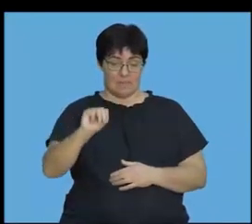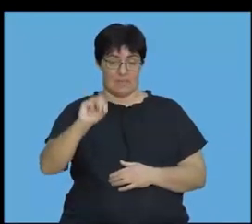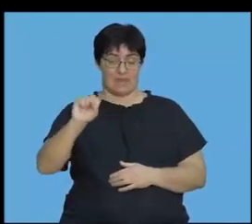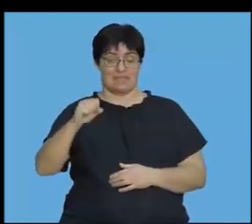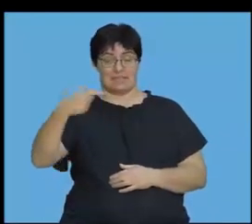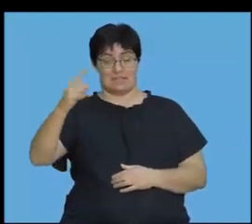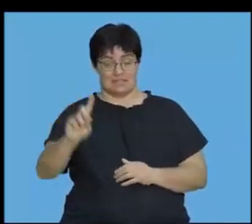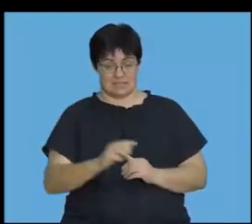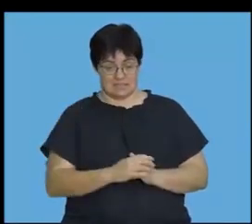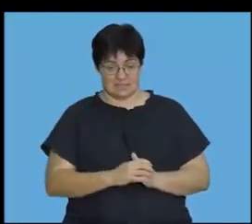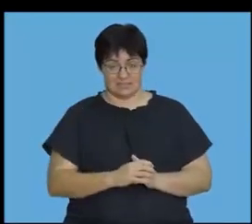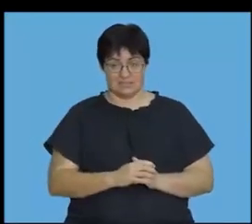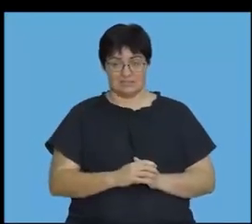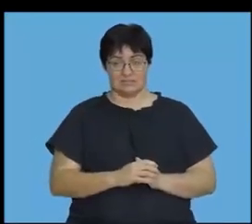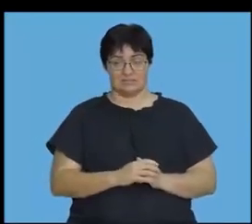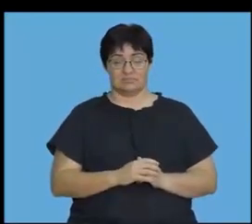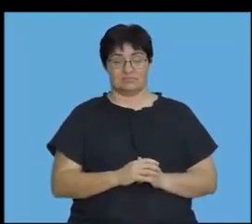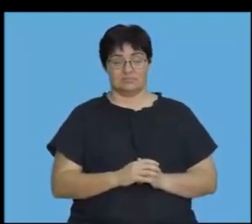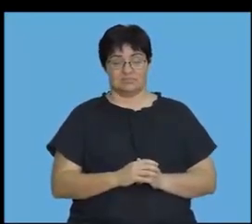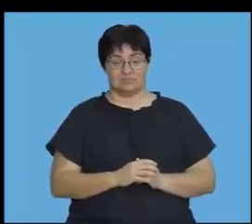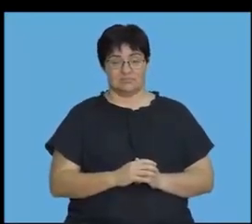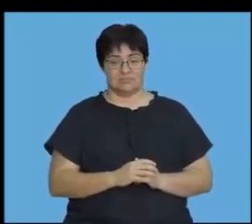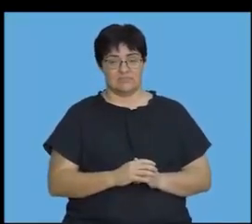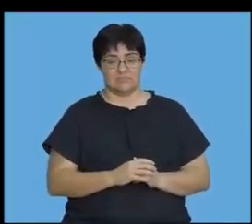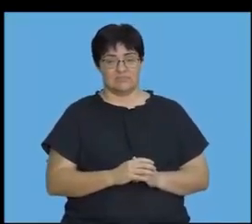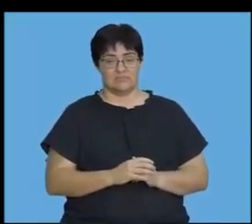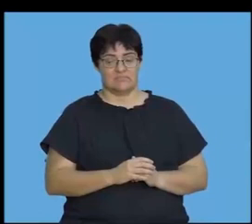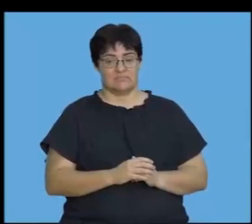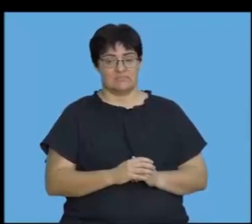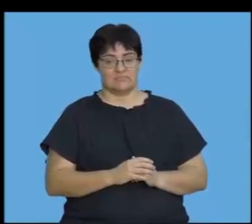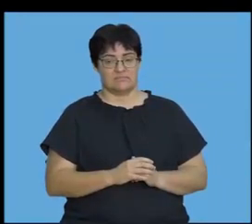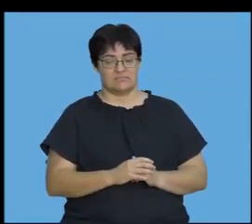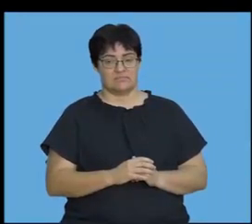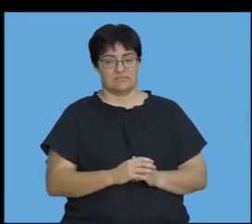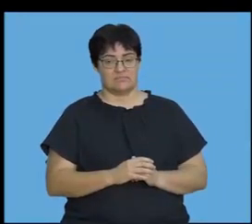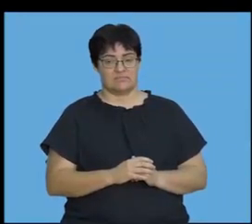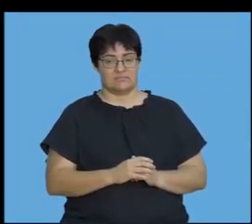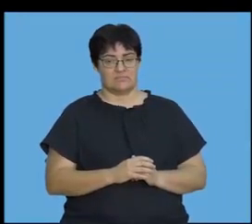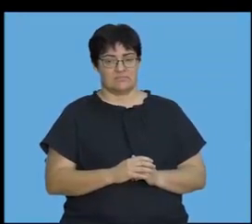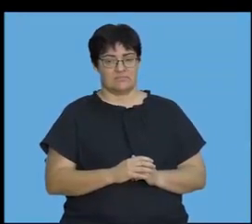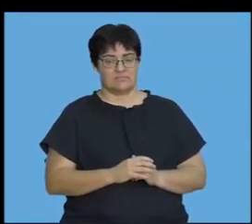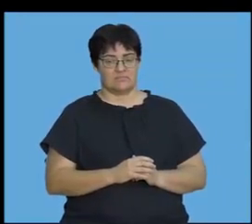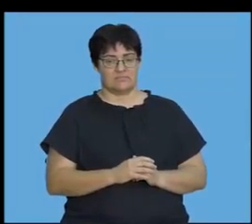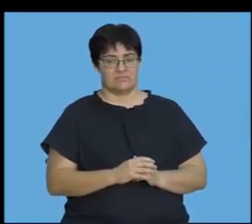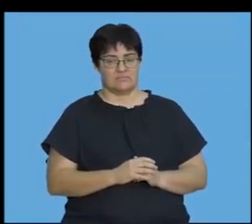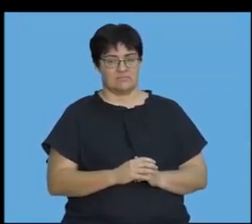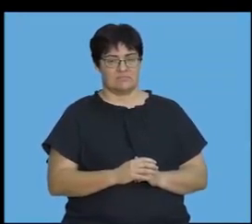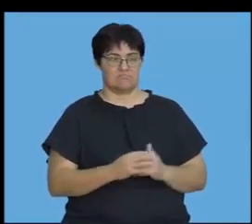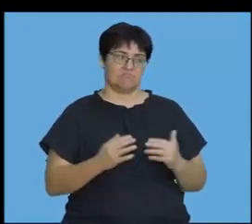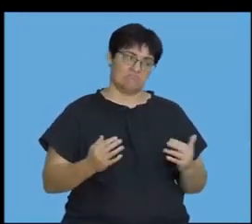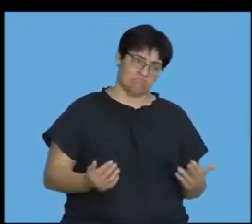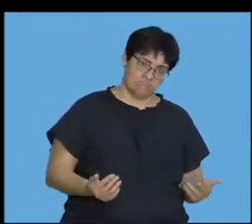kilograms meters per second to the left.